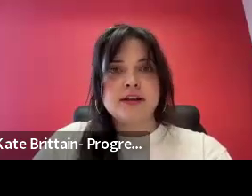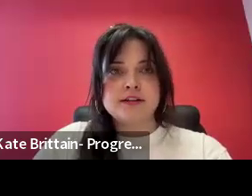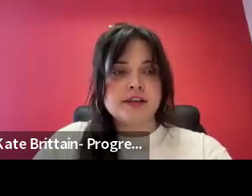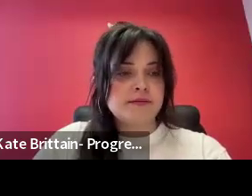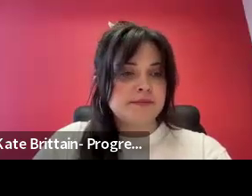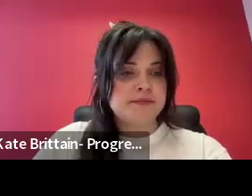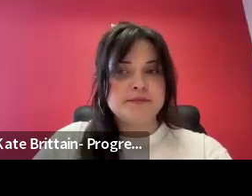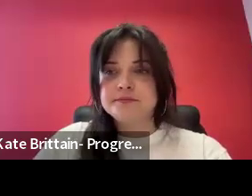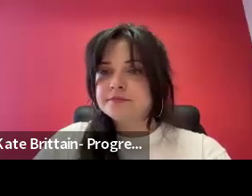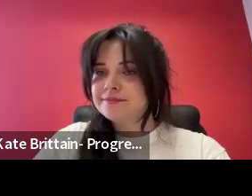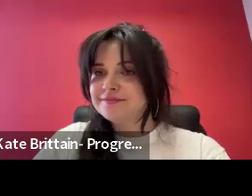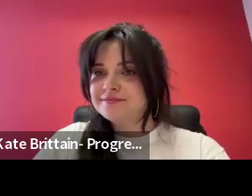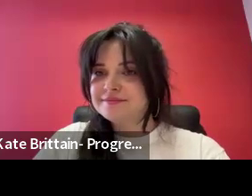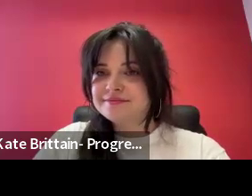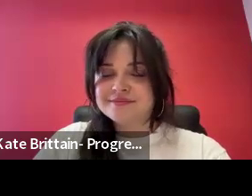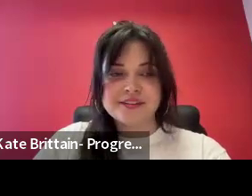All right, can you see it?